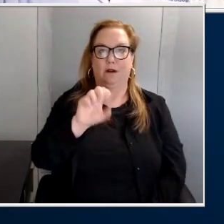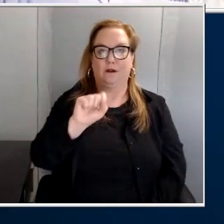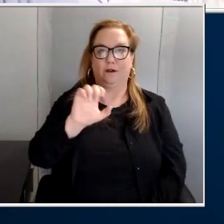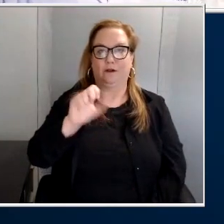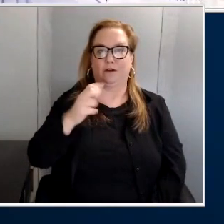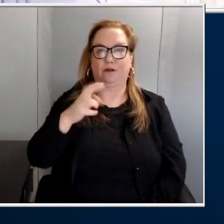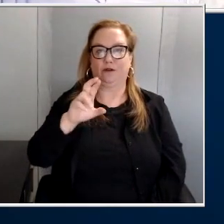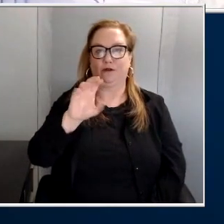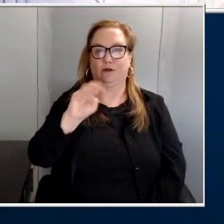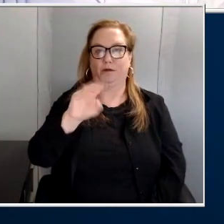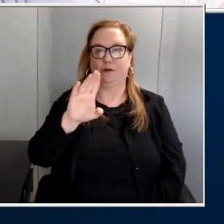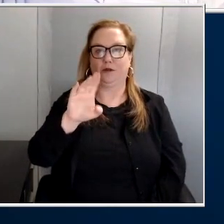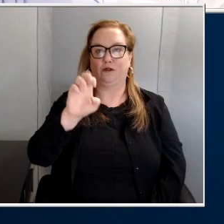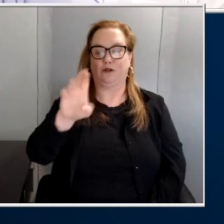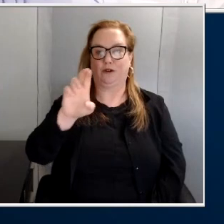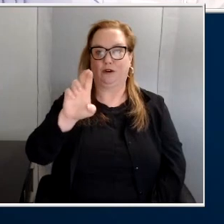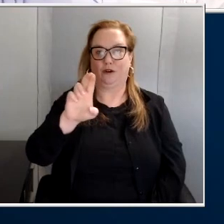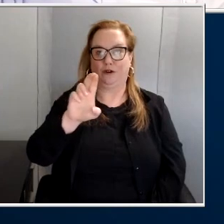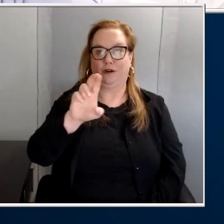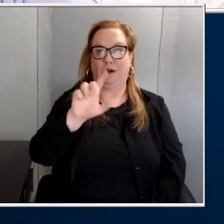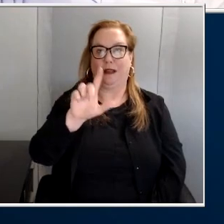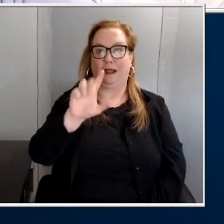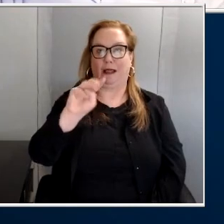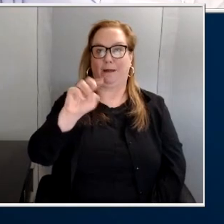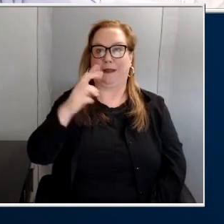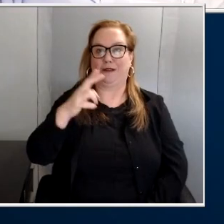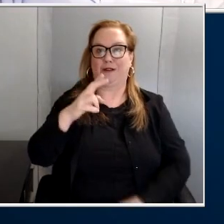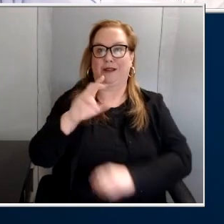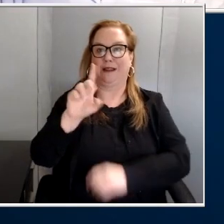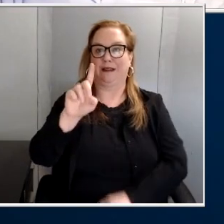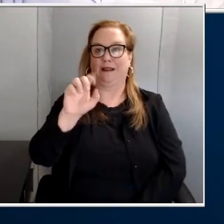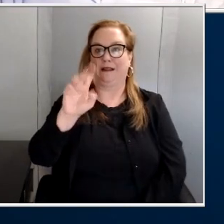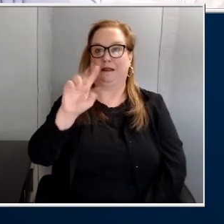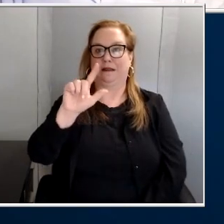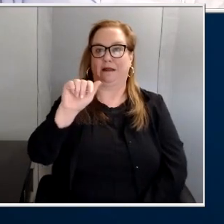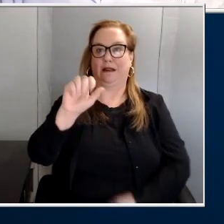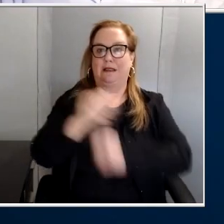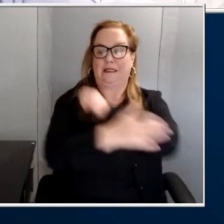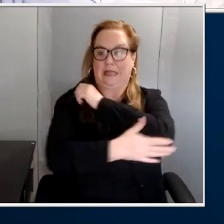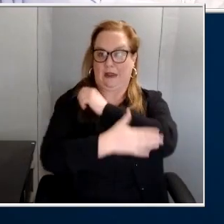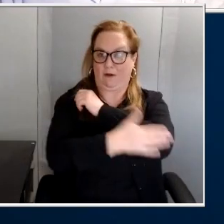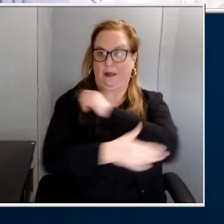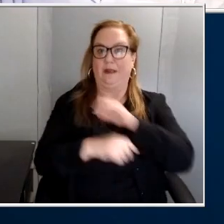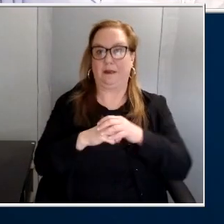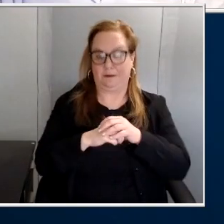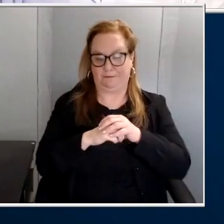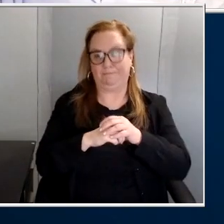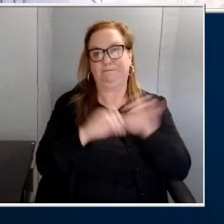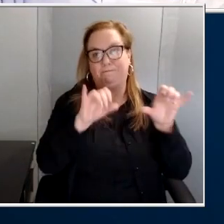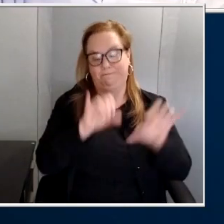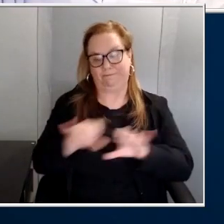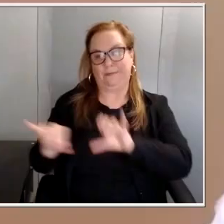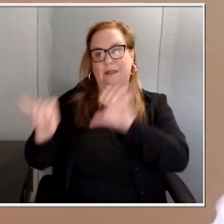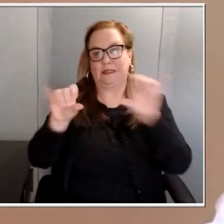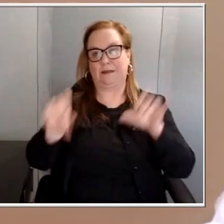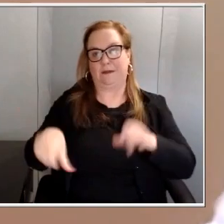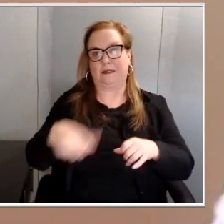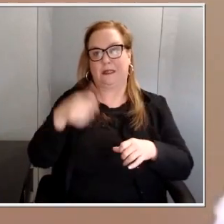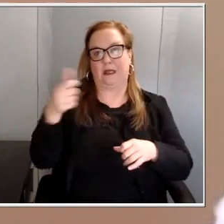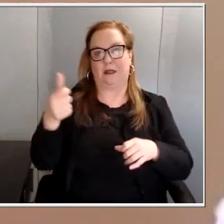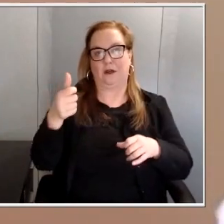LMH and Douglas County. How are things there? I think pretty similar to everywhere else. We've